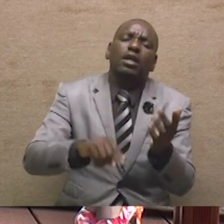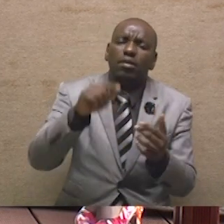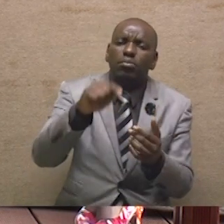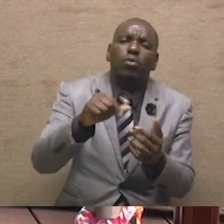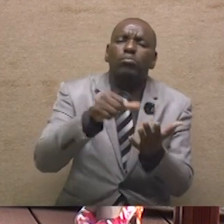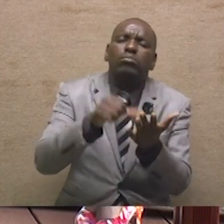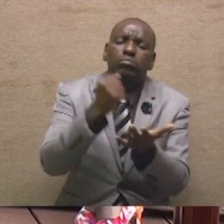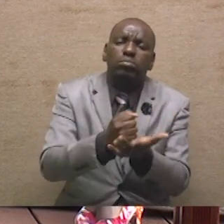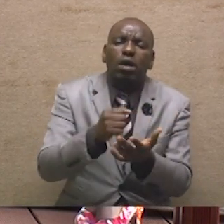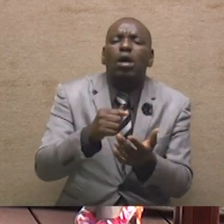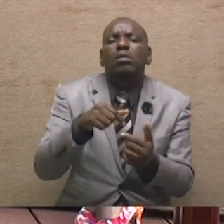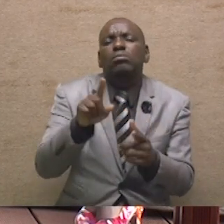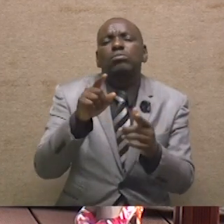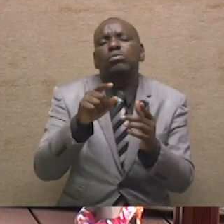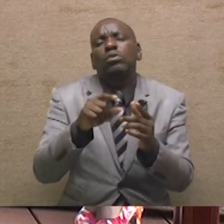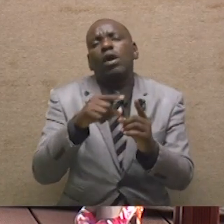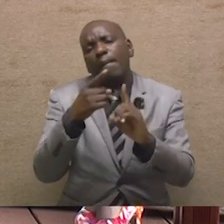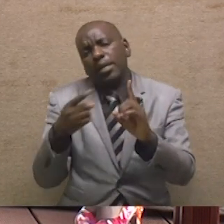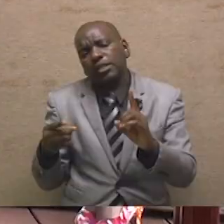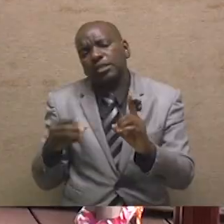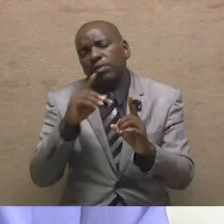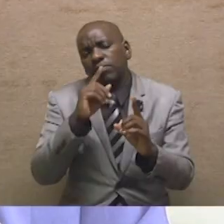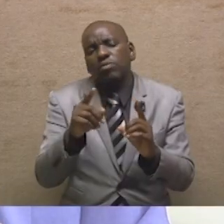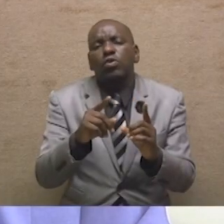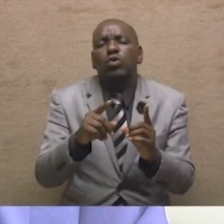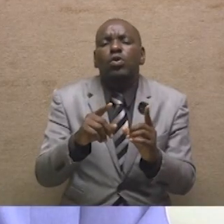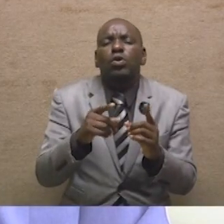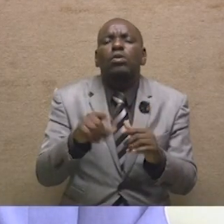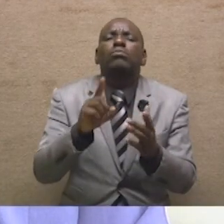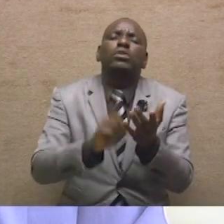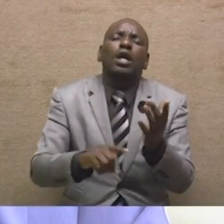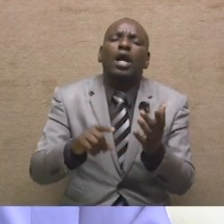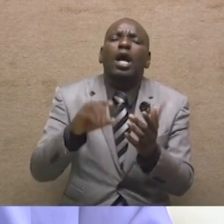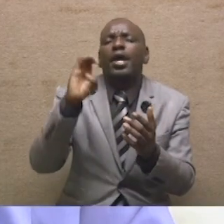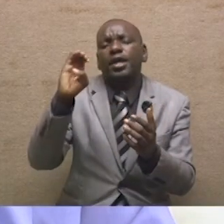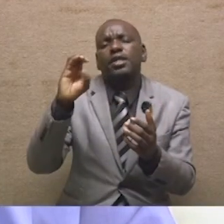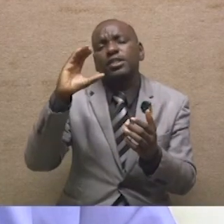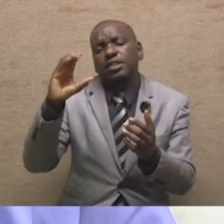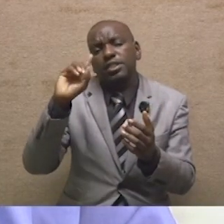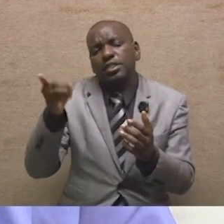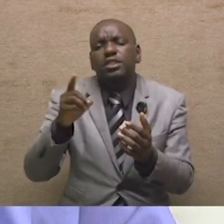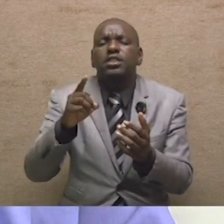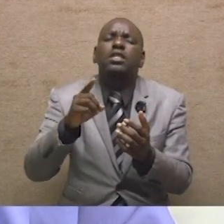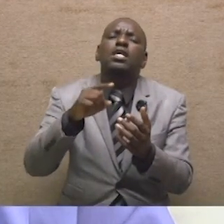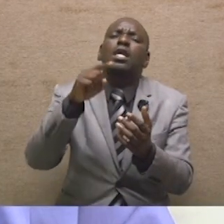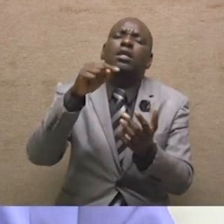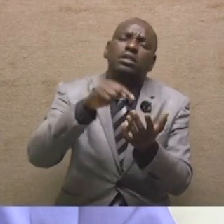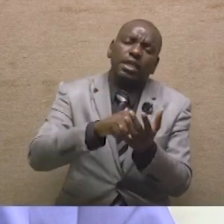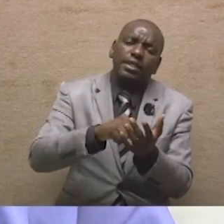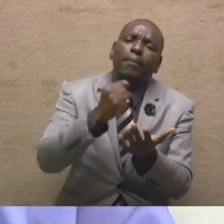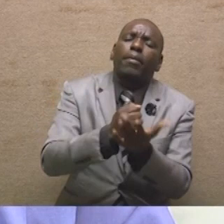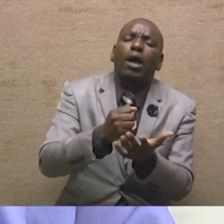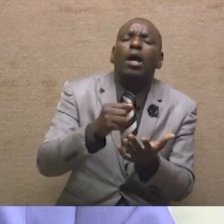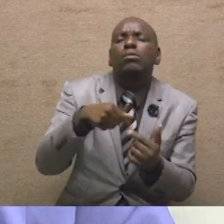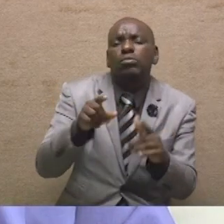what? The direction of the ministry is that way, that there must be an ECD as well. But I was expressing hope